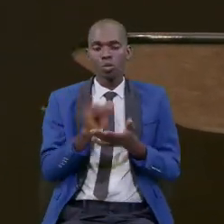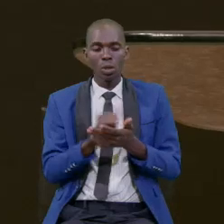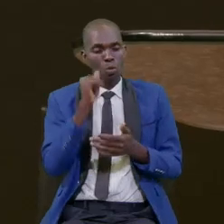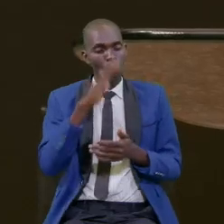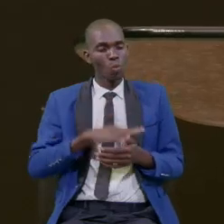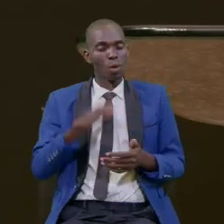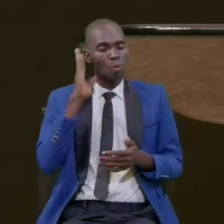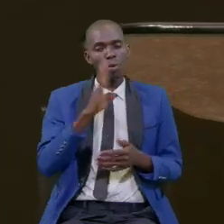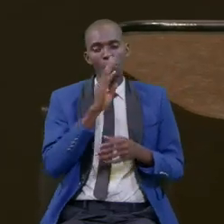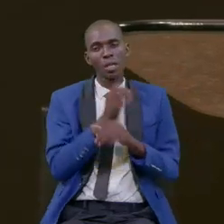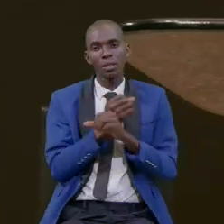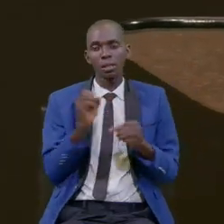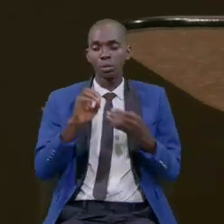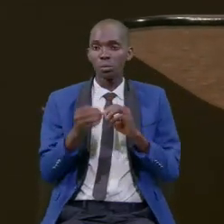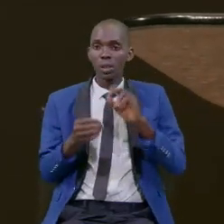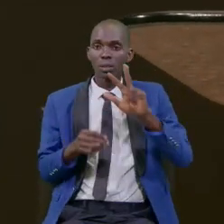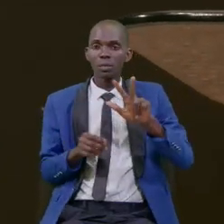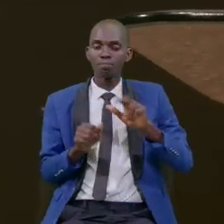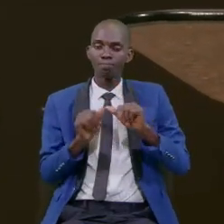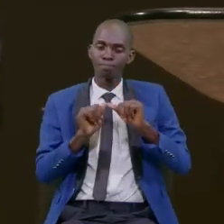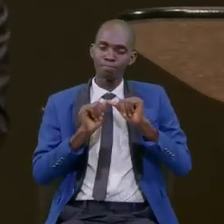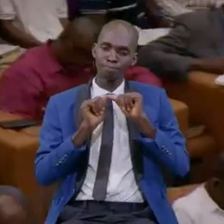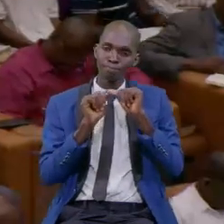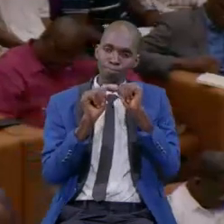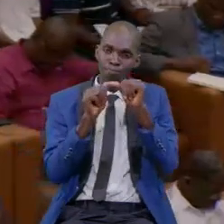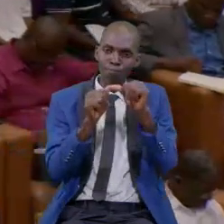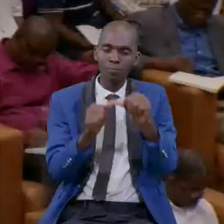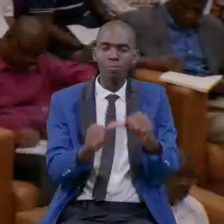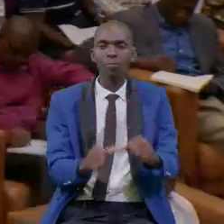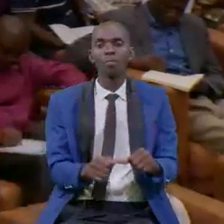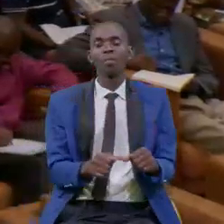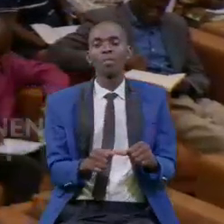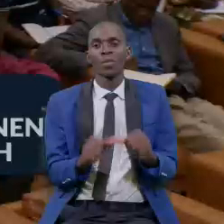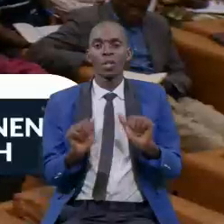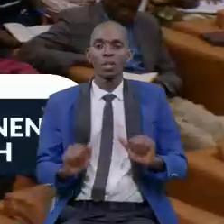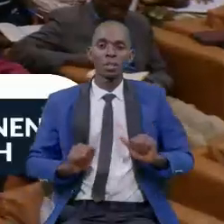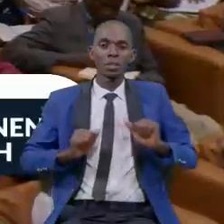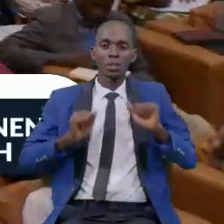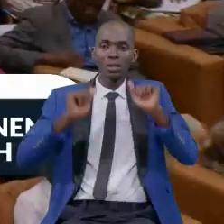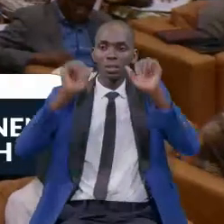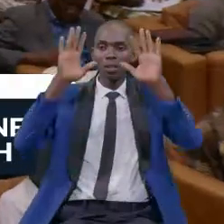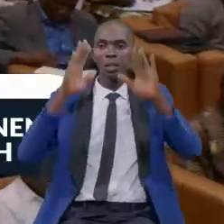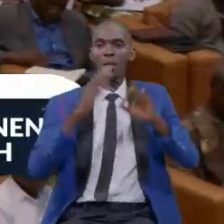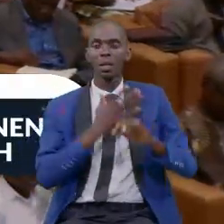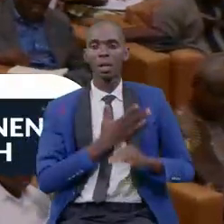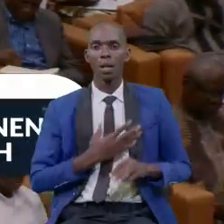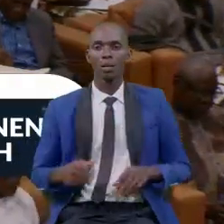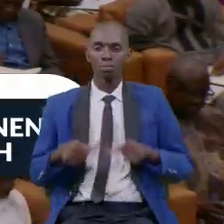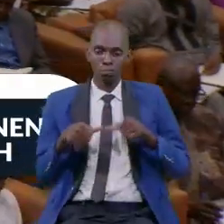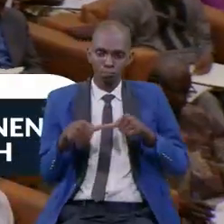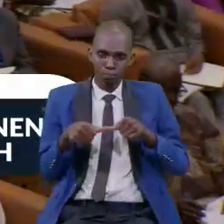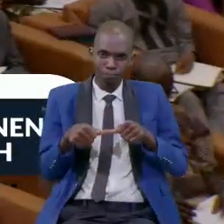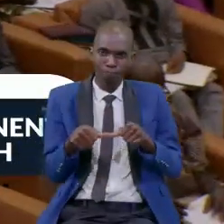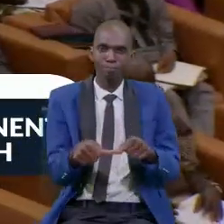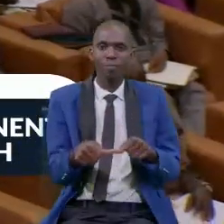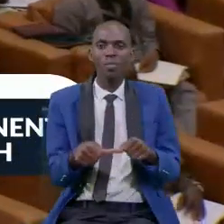judgment. Number three, enduring consecration and permanent characteristics